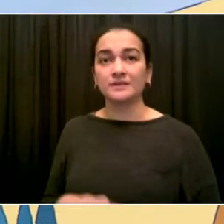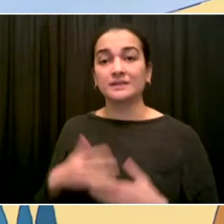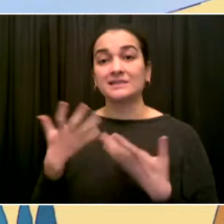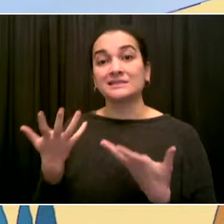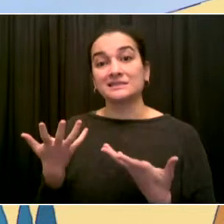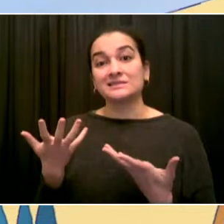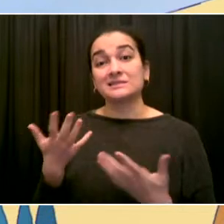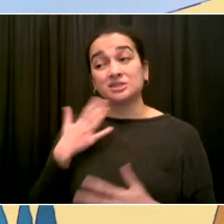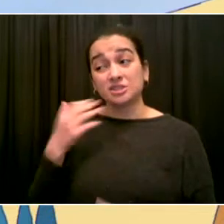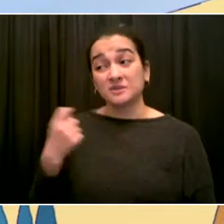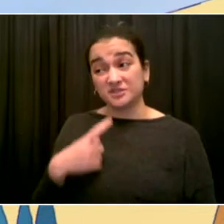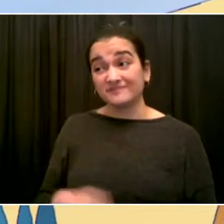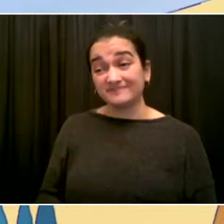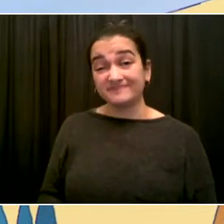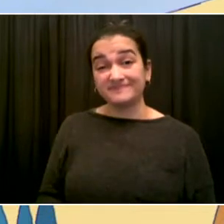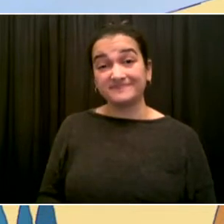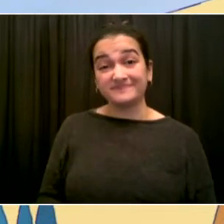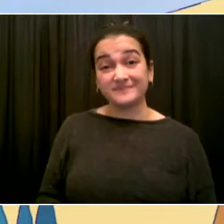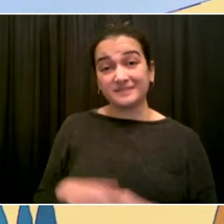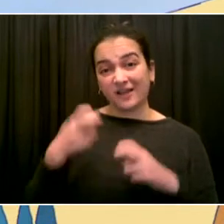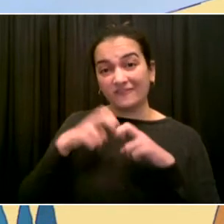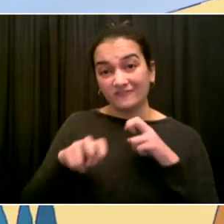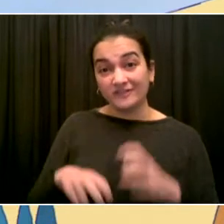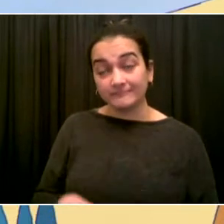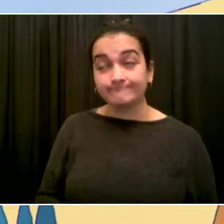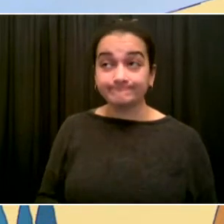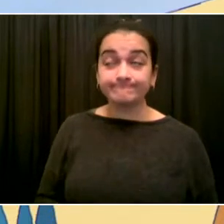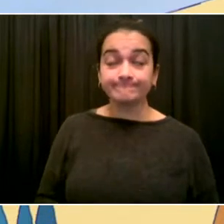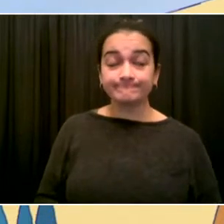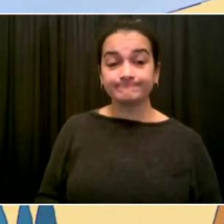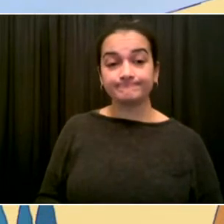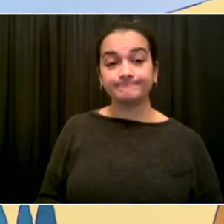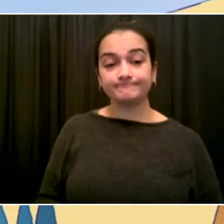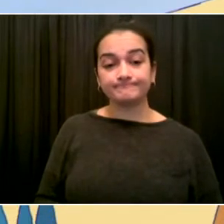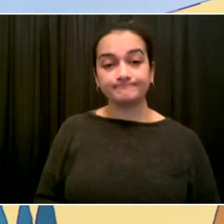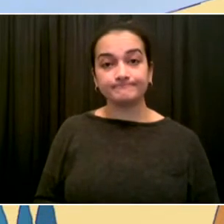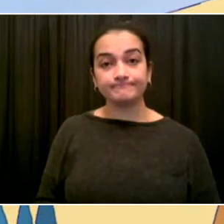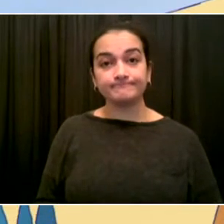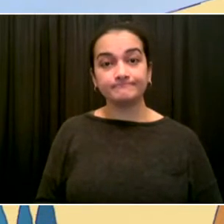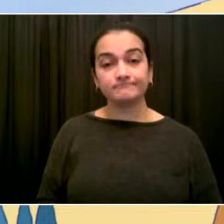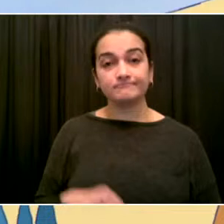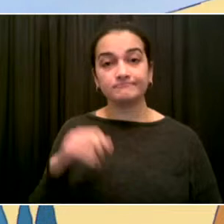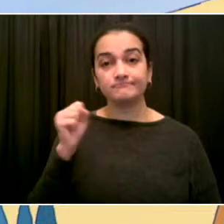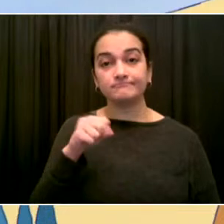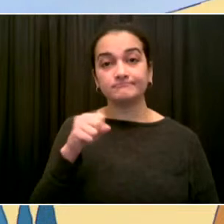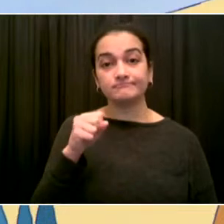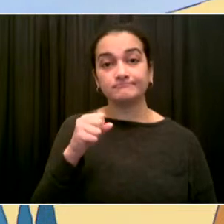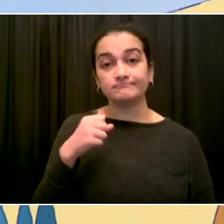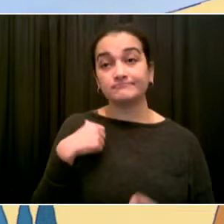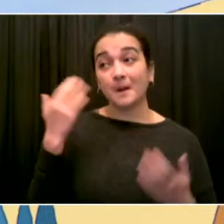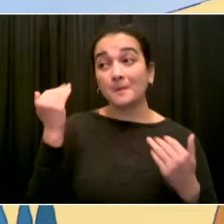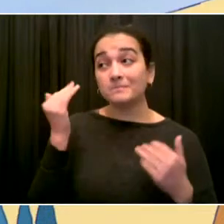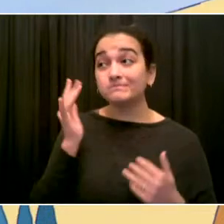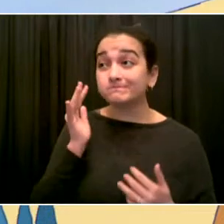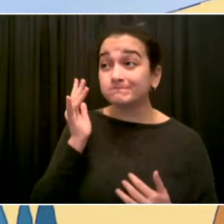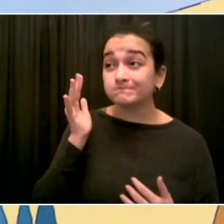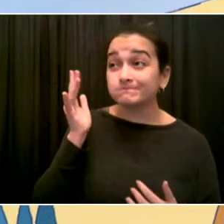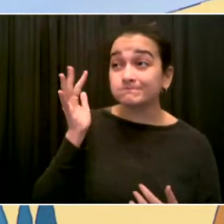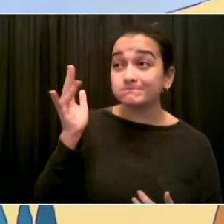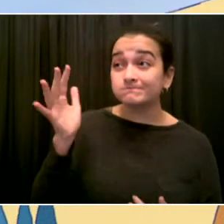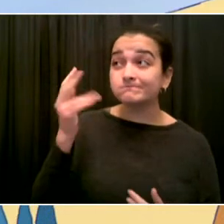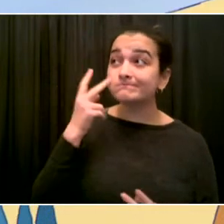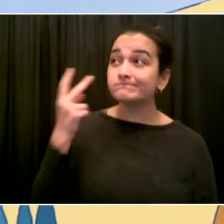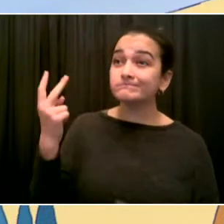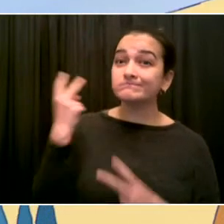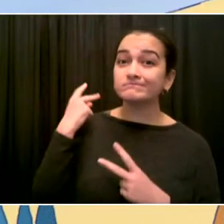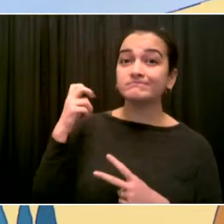look, someday we'll look back at this time in our history, and I hope we'll look back at it as a